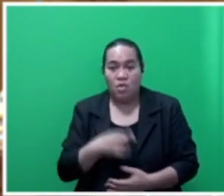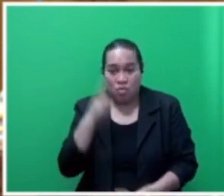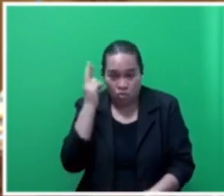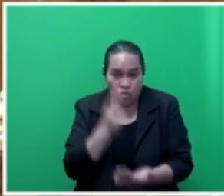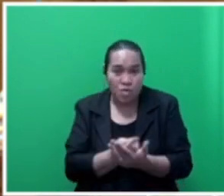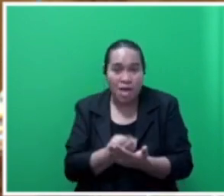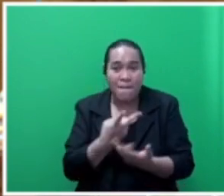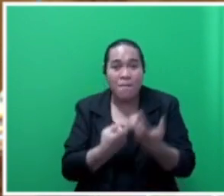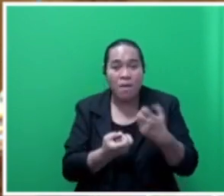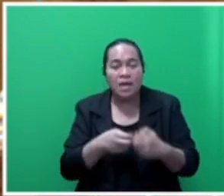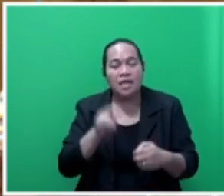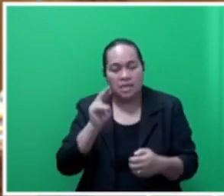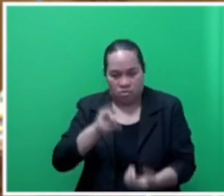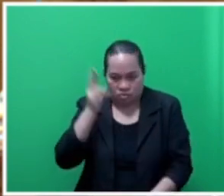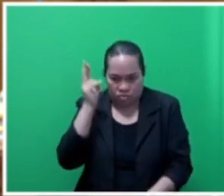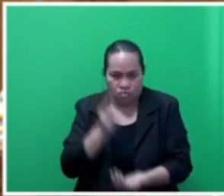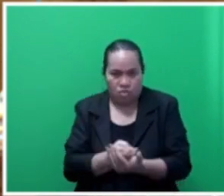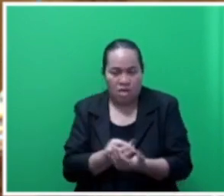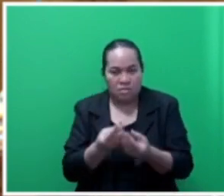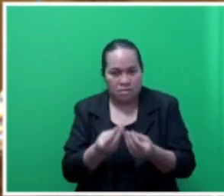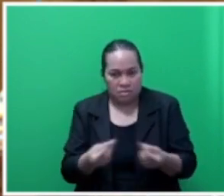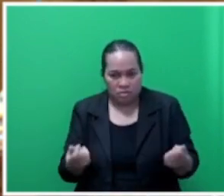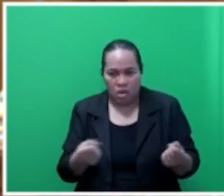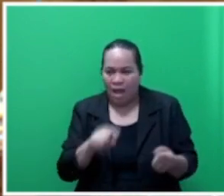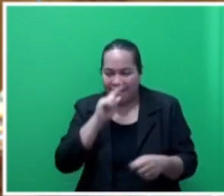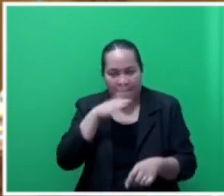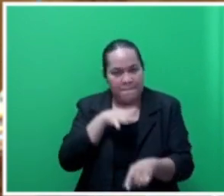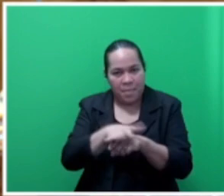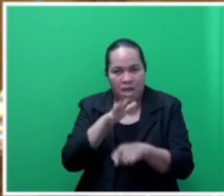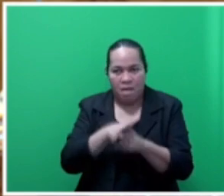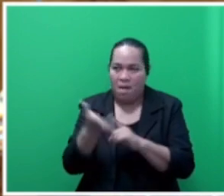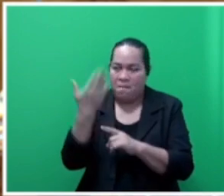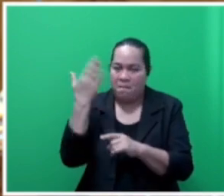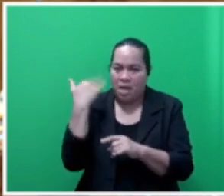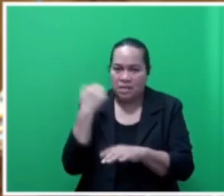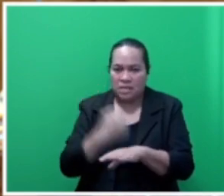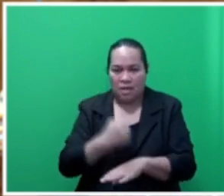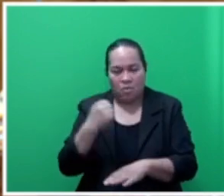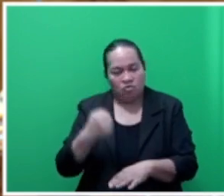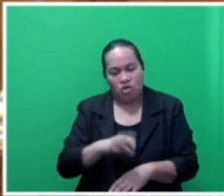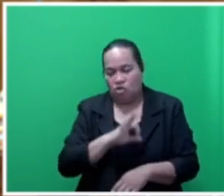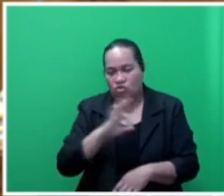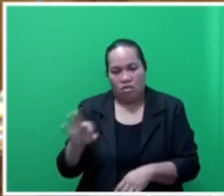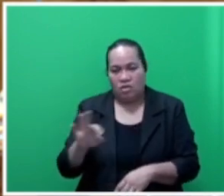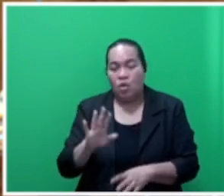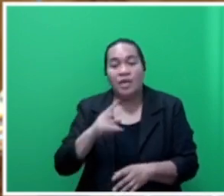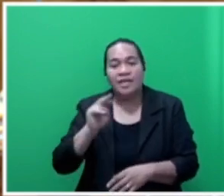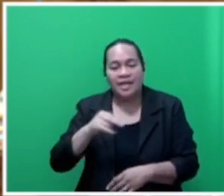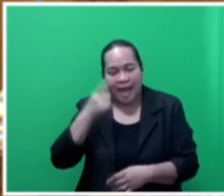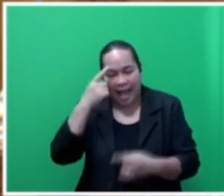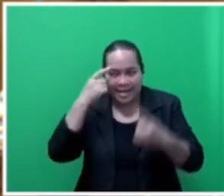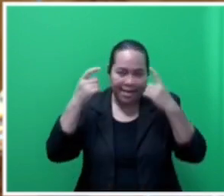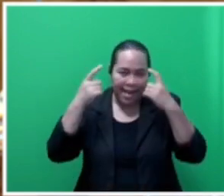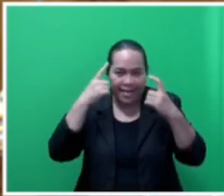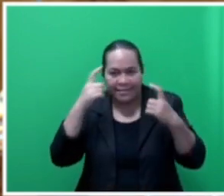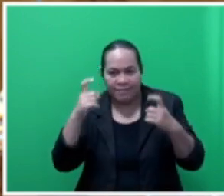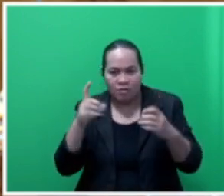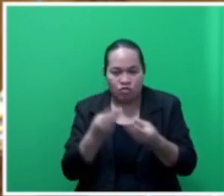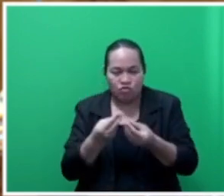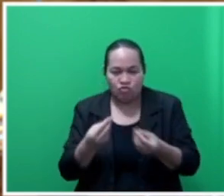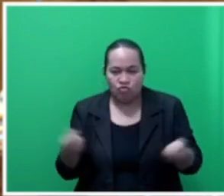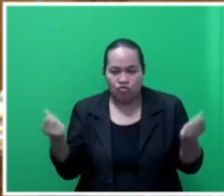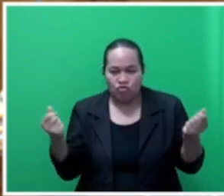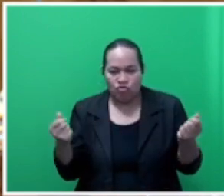genuine solutions, sir. Blaming the past government will surely not work. We need creative solutions proposed and delivered by